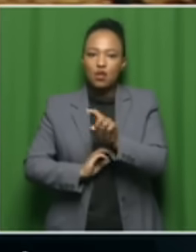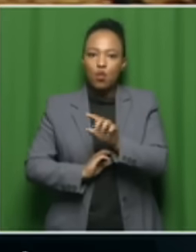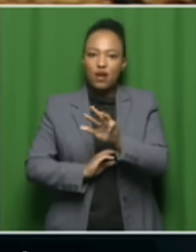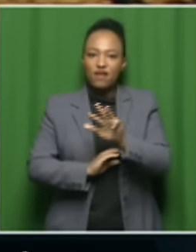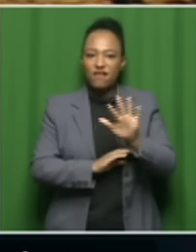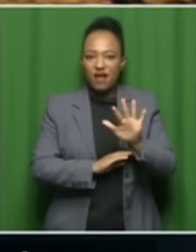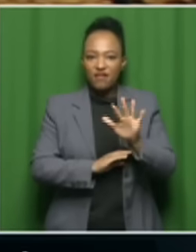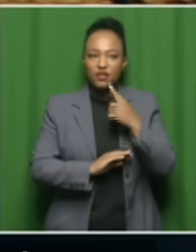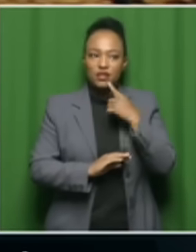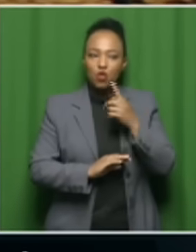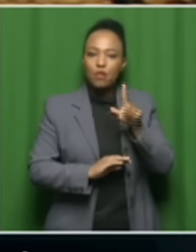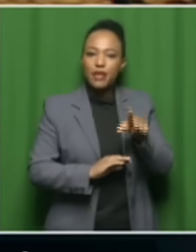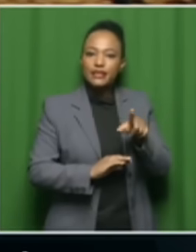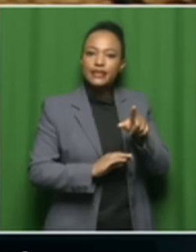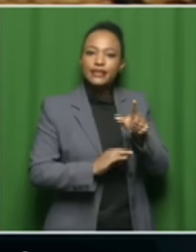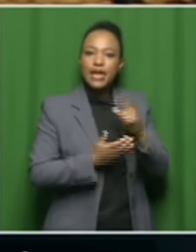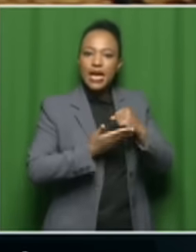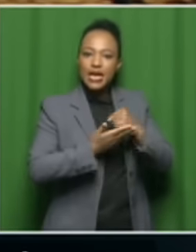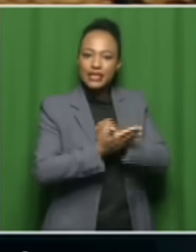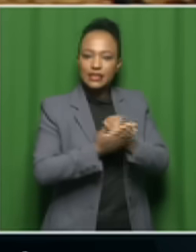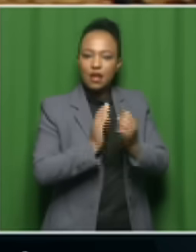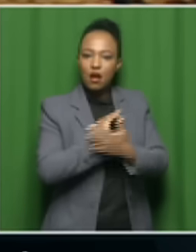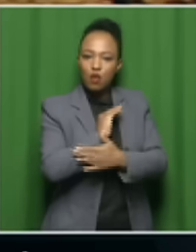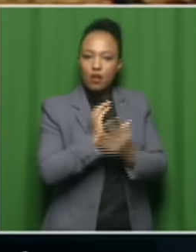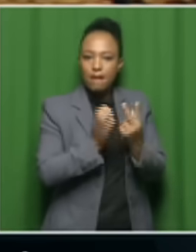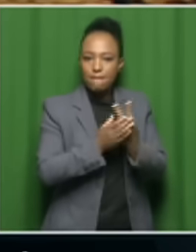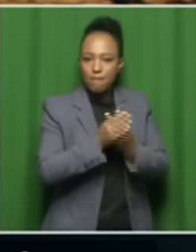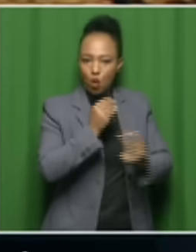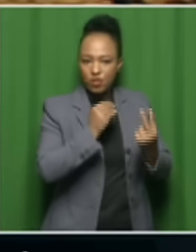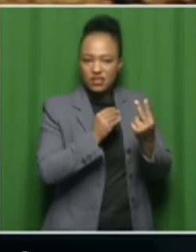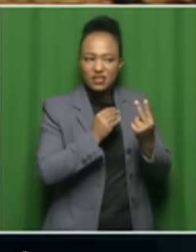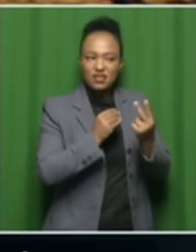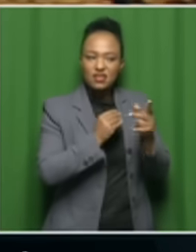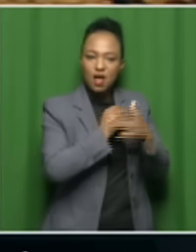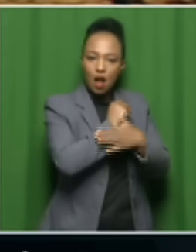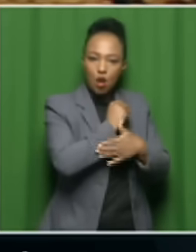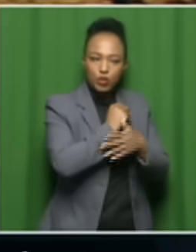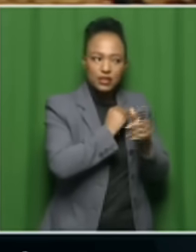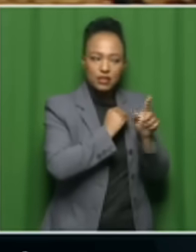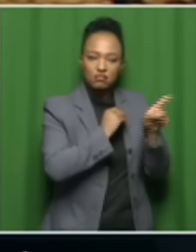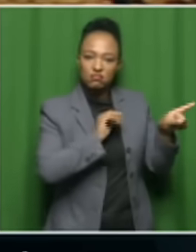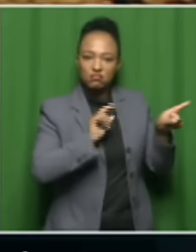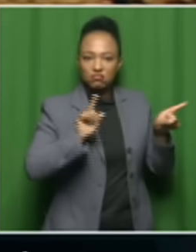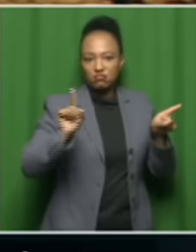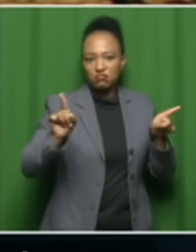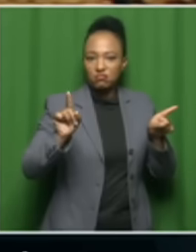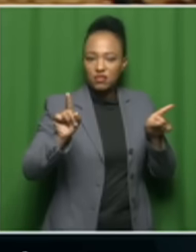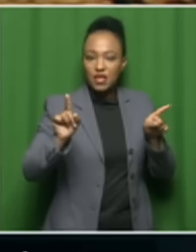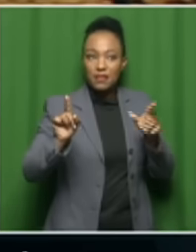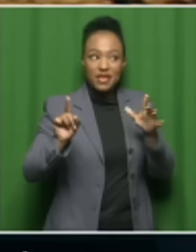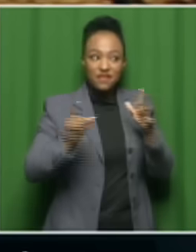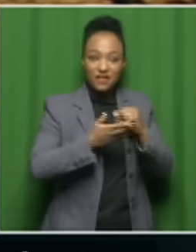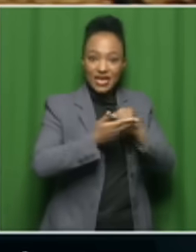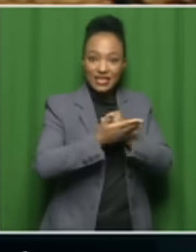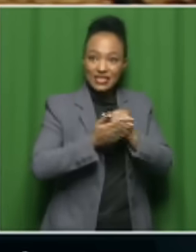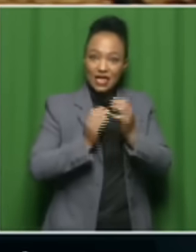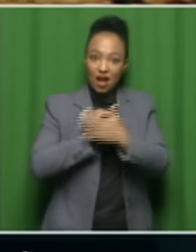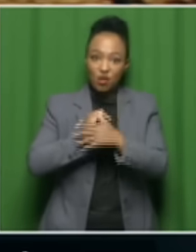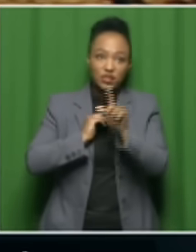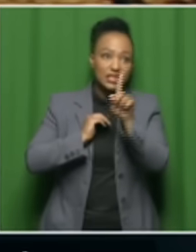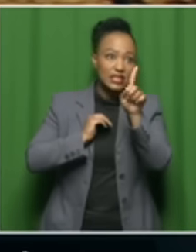is unconstitutional. The disputed provision caused South African citizens to lose their citizenship automatically if